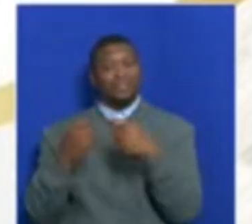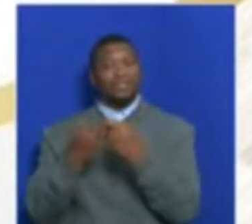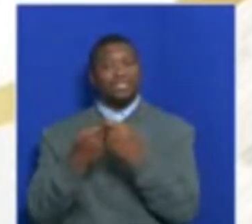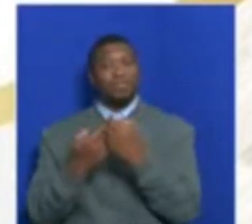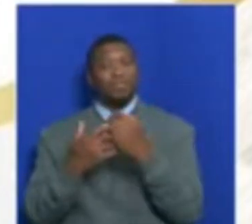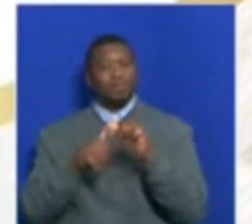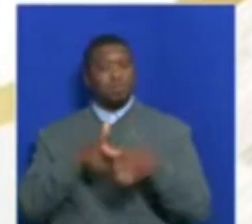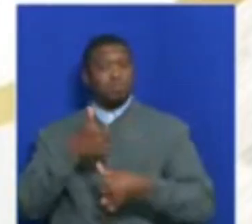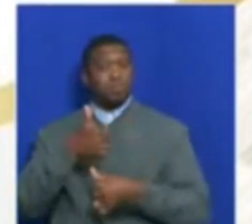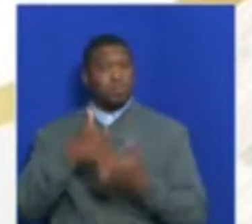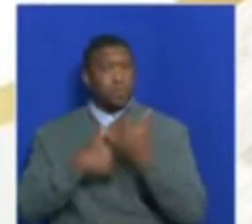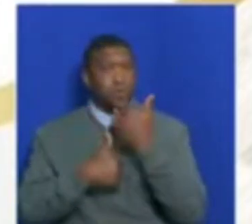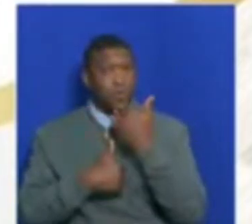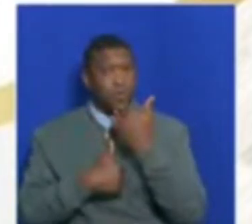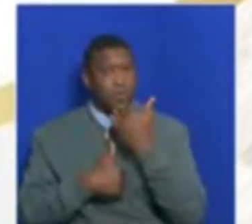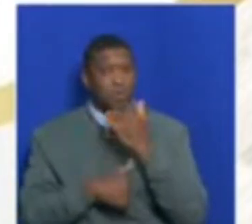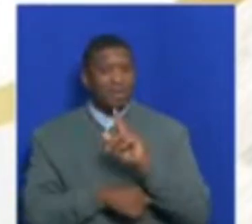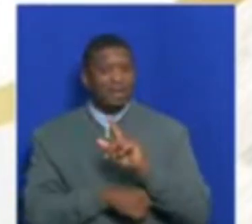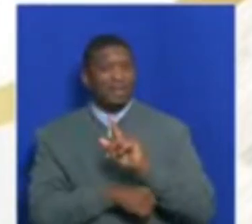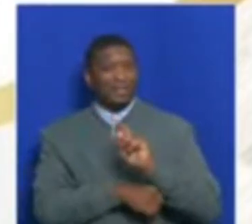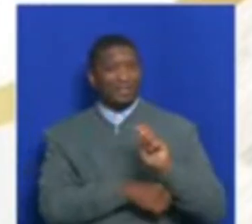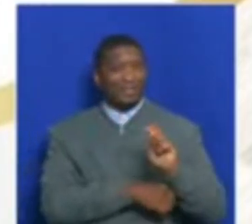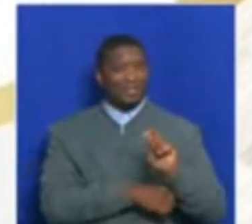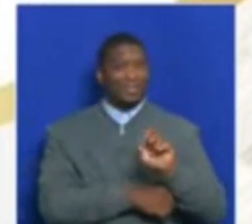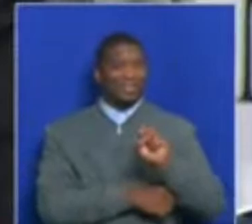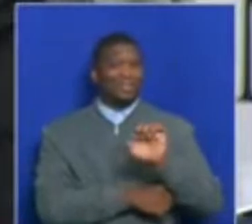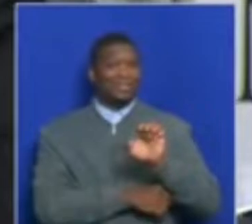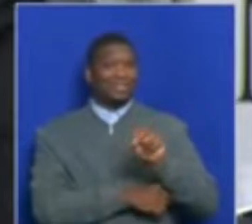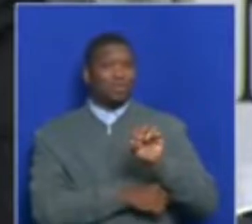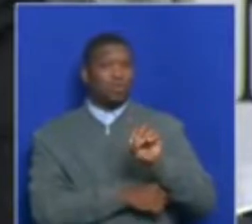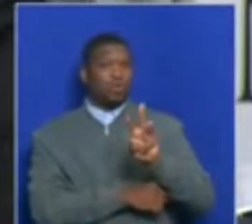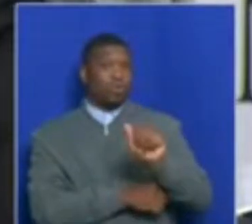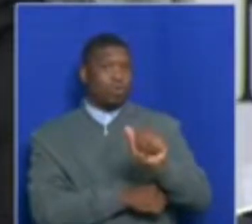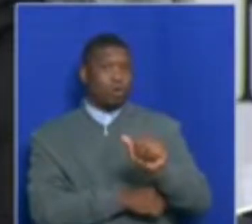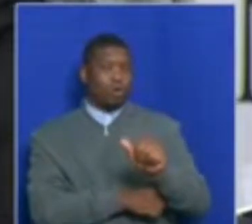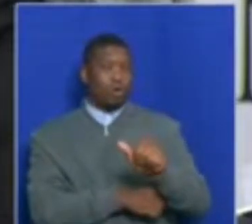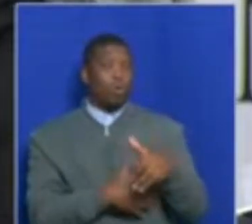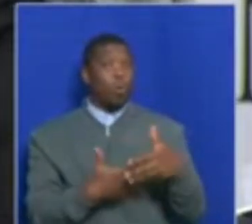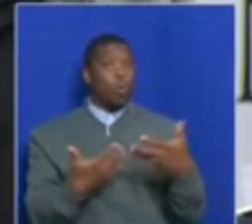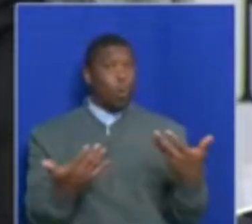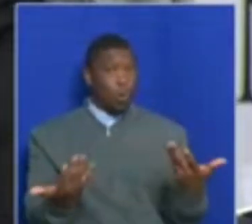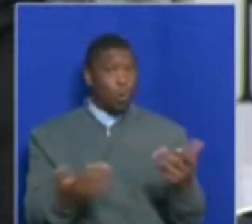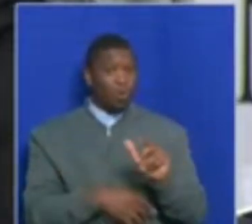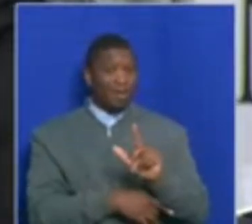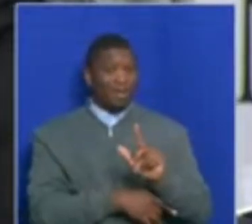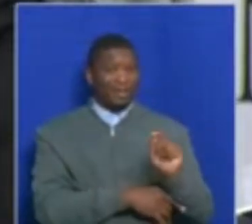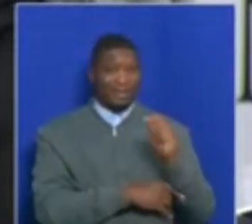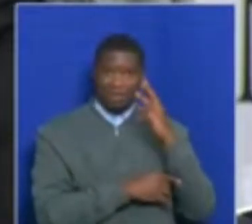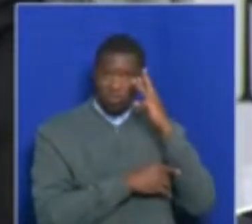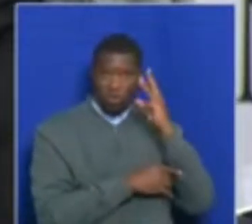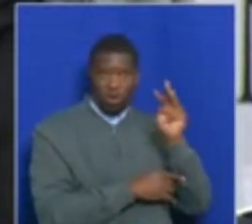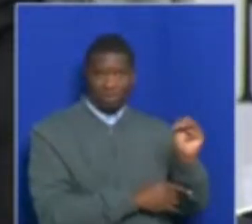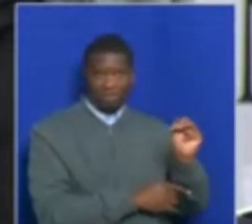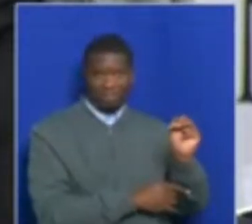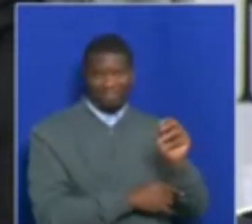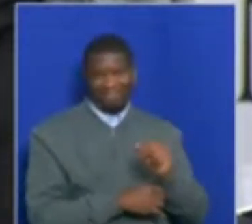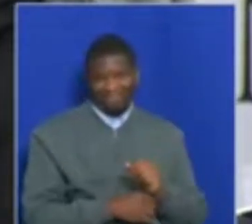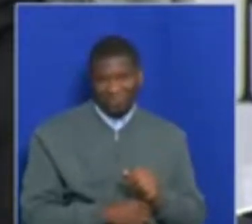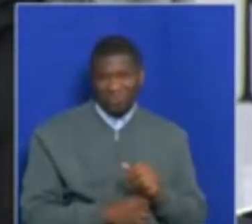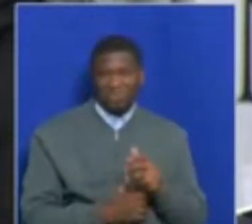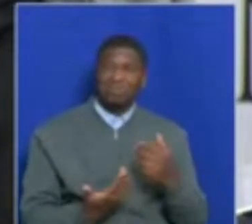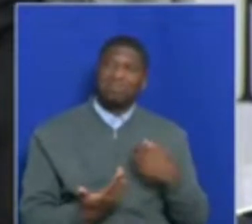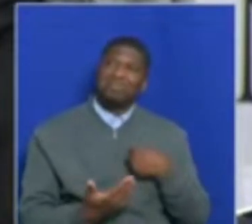General Sonoa or Lieutenant General Mkonazi. So I think the